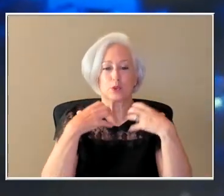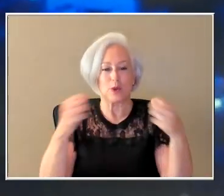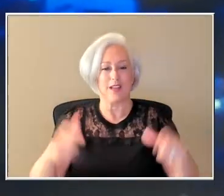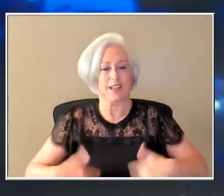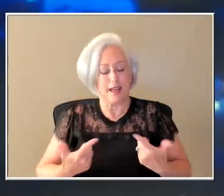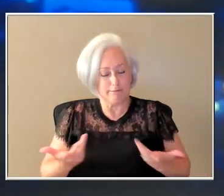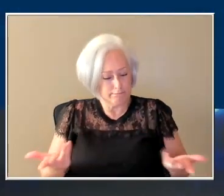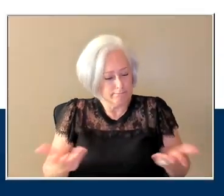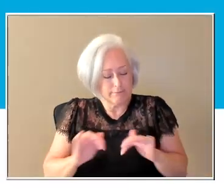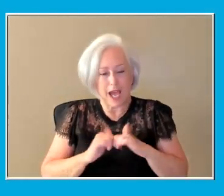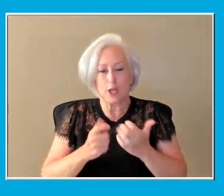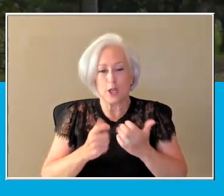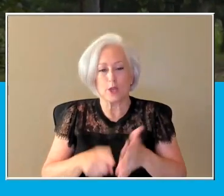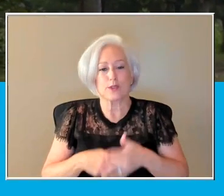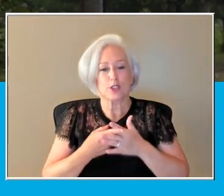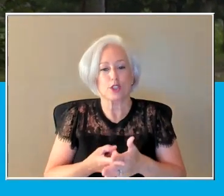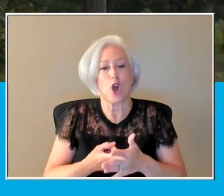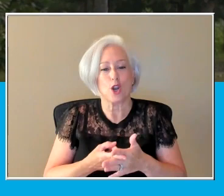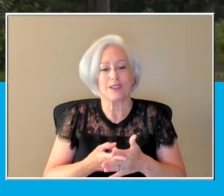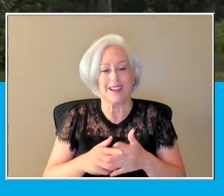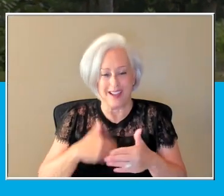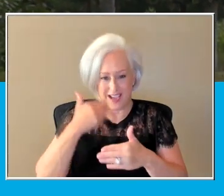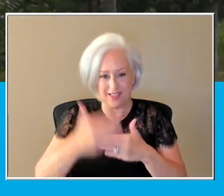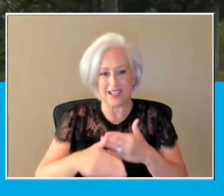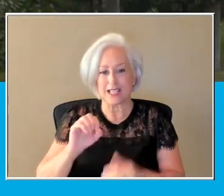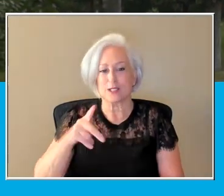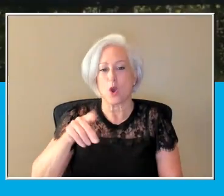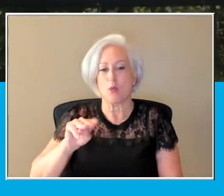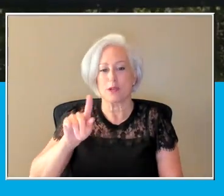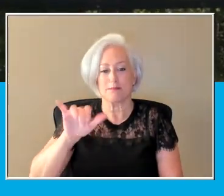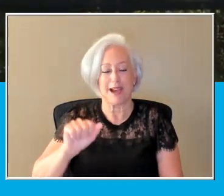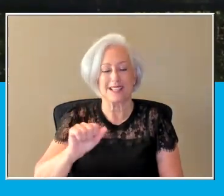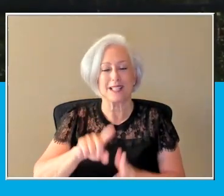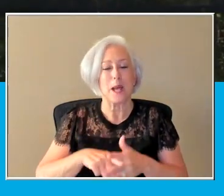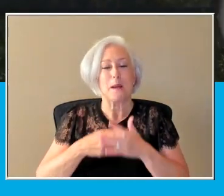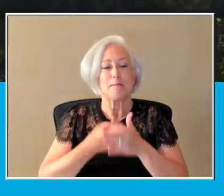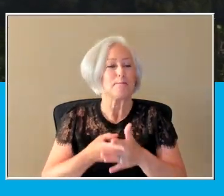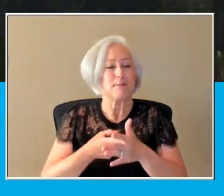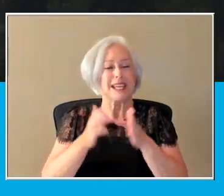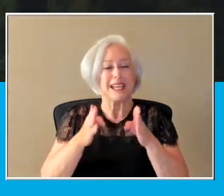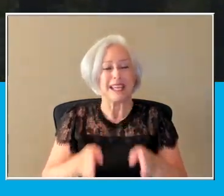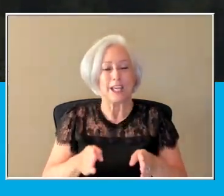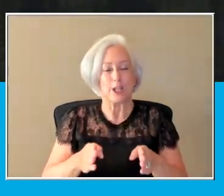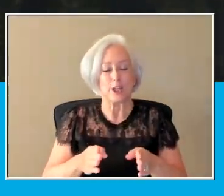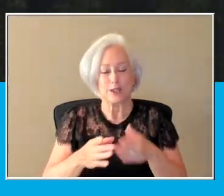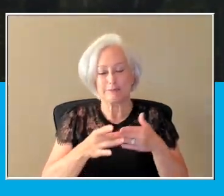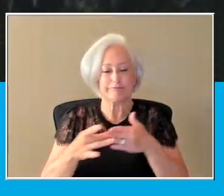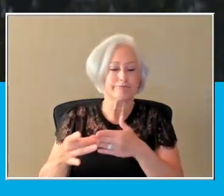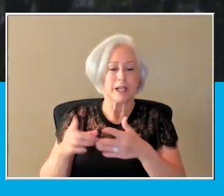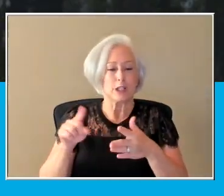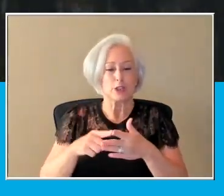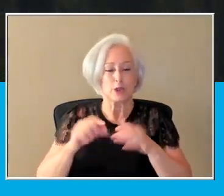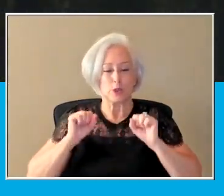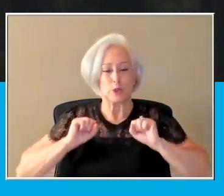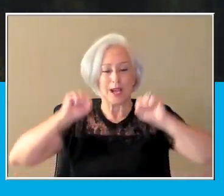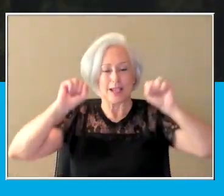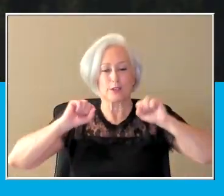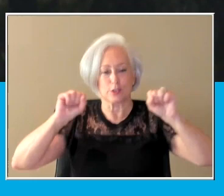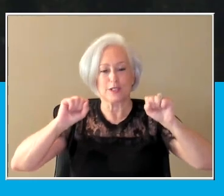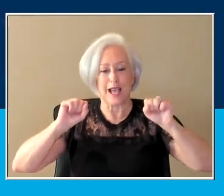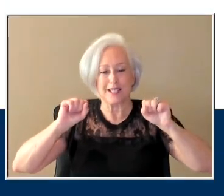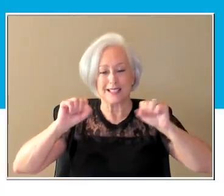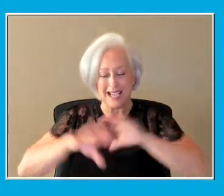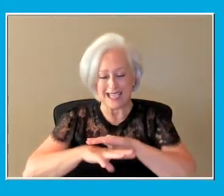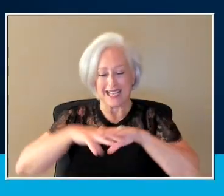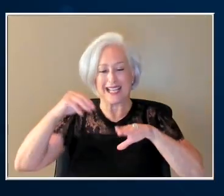next Open Mics with Dr. Stites, a beginner's guide to exercise, expert advice on getting out of your comfort zone and making fitness something